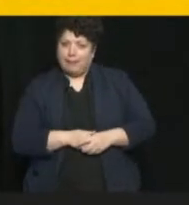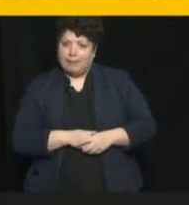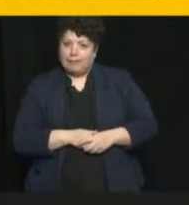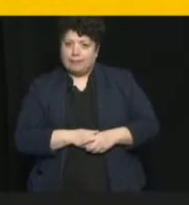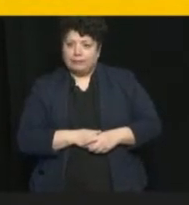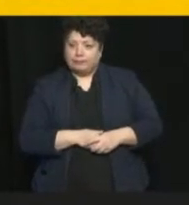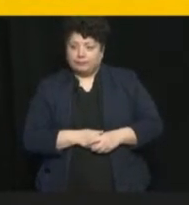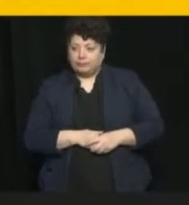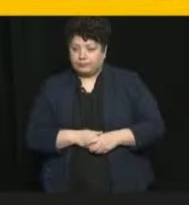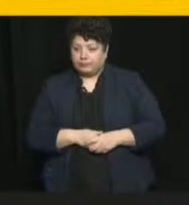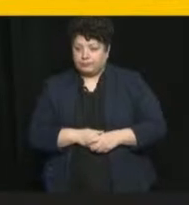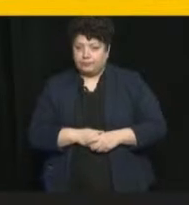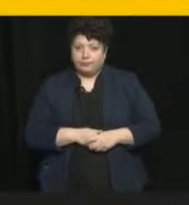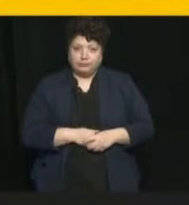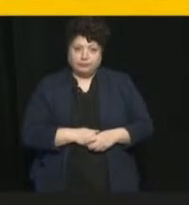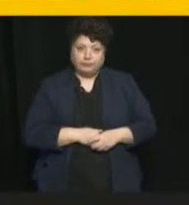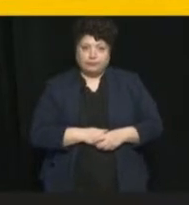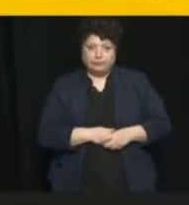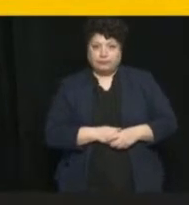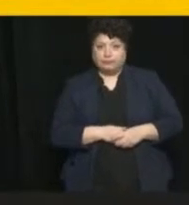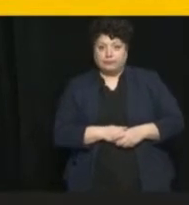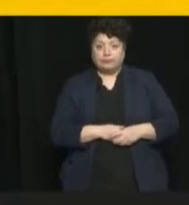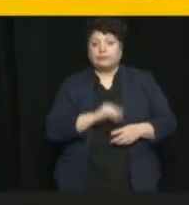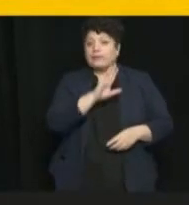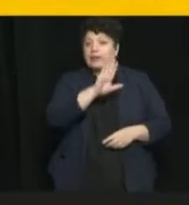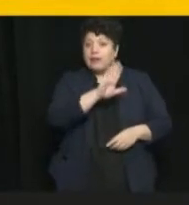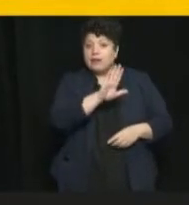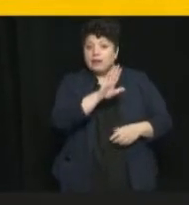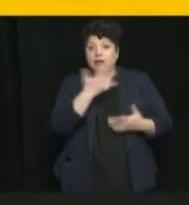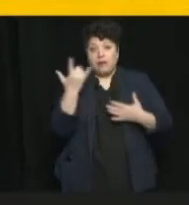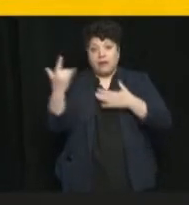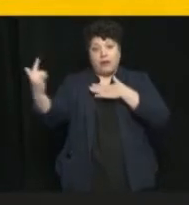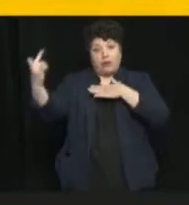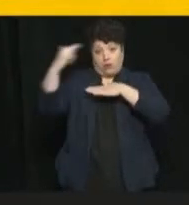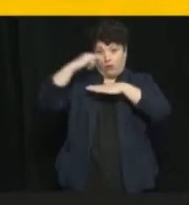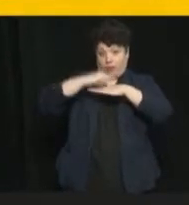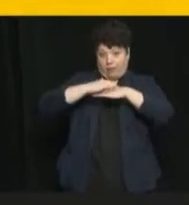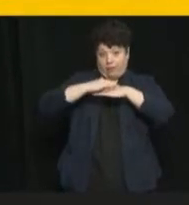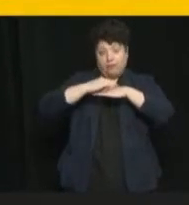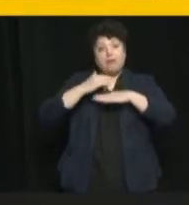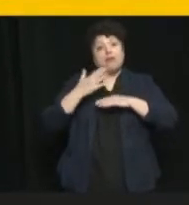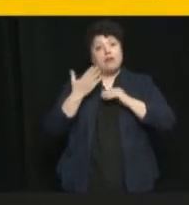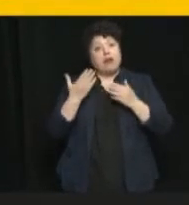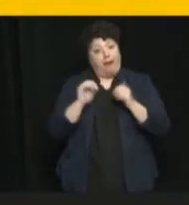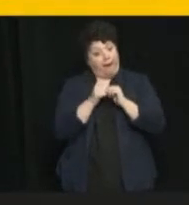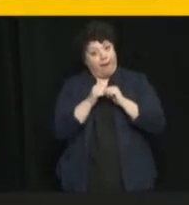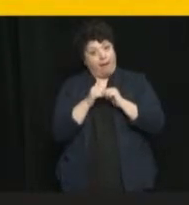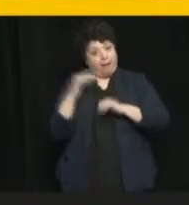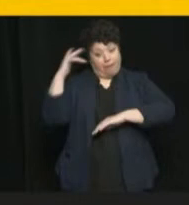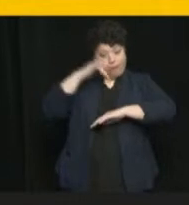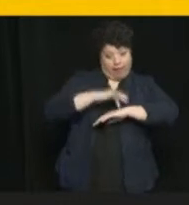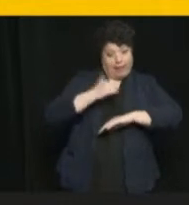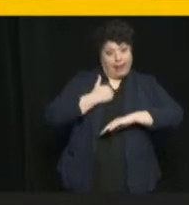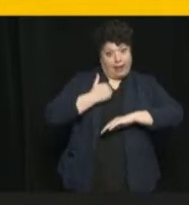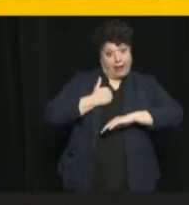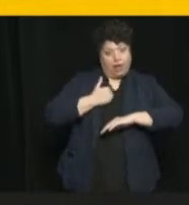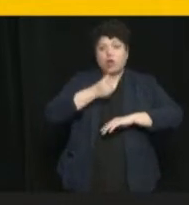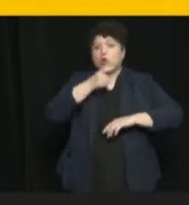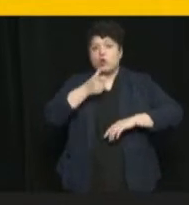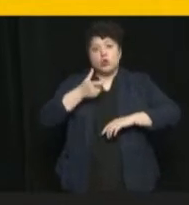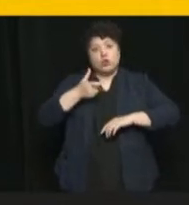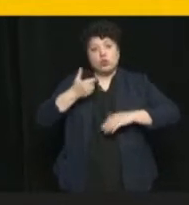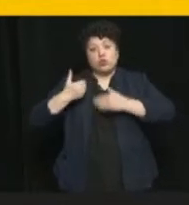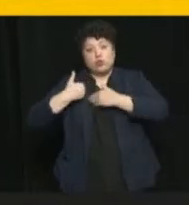Arrival in a different country is managed by that other country. For example, Canadians